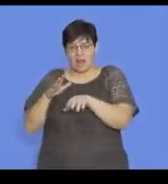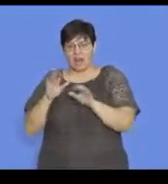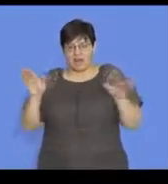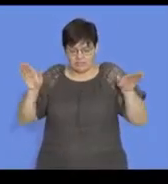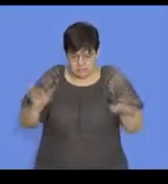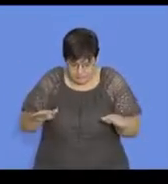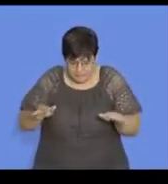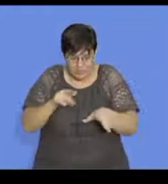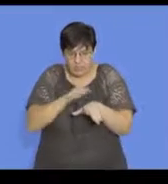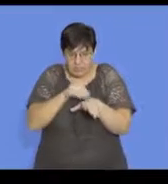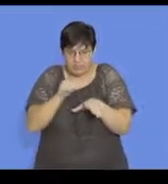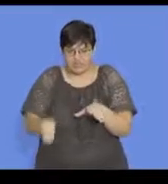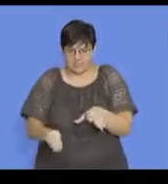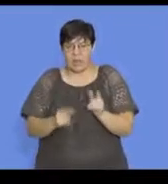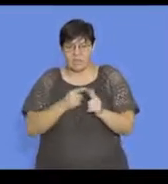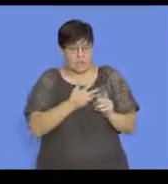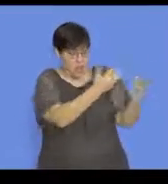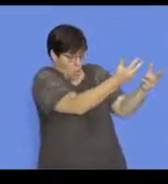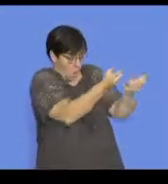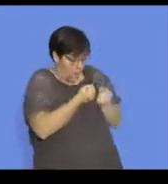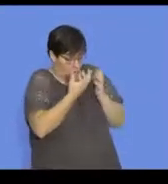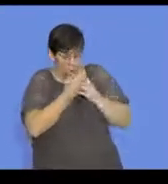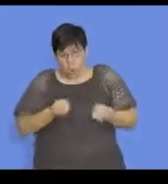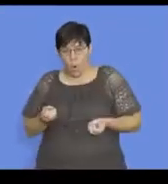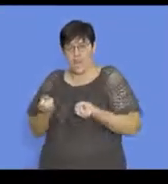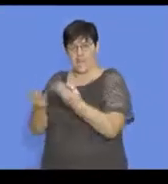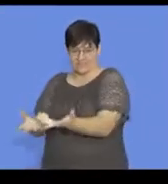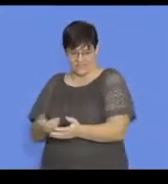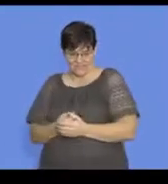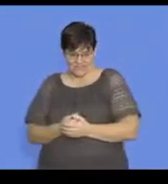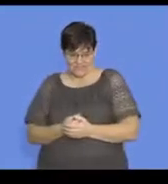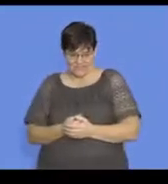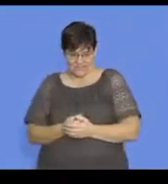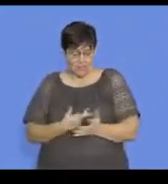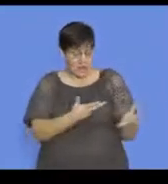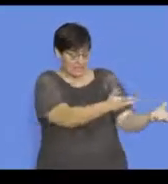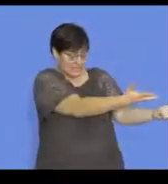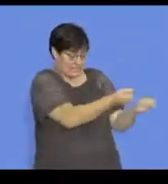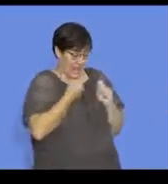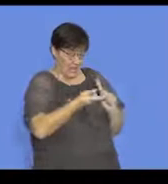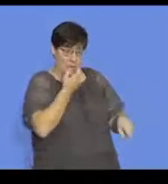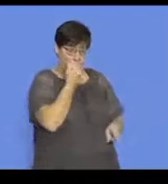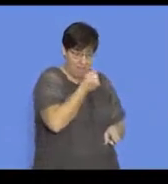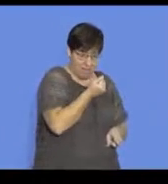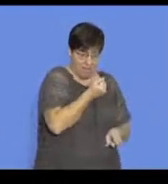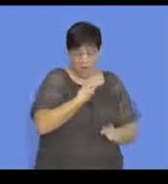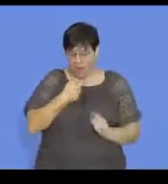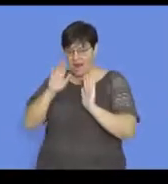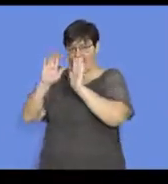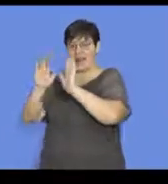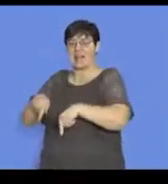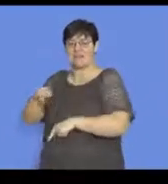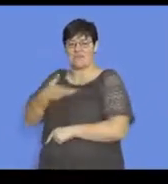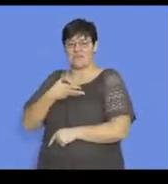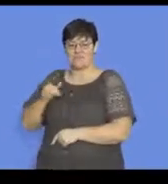A withdrawal or a deposit? Right? It's like a bank. Am I taking something away, or am I leaving something behind?